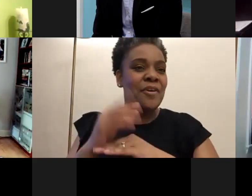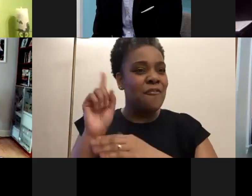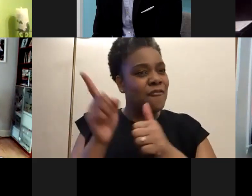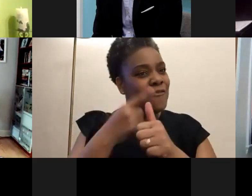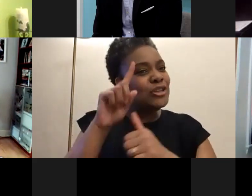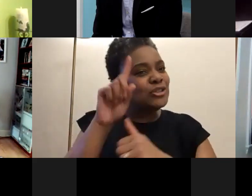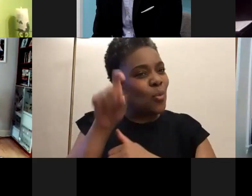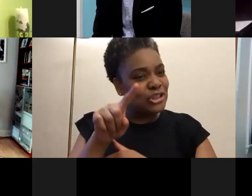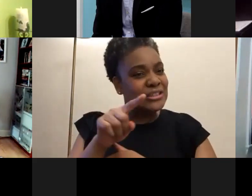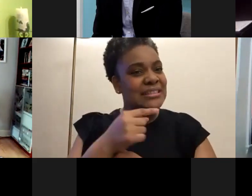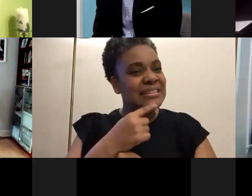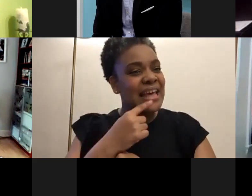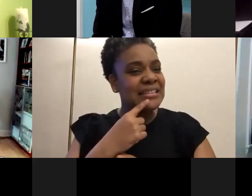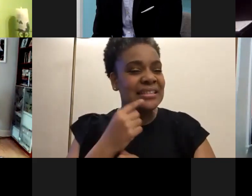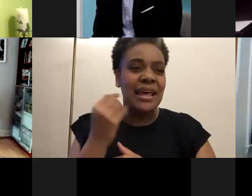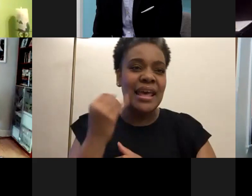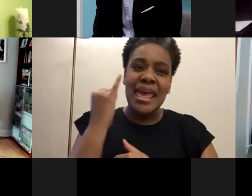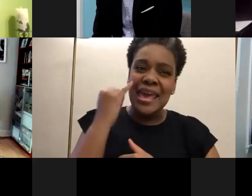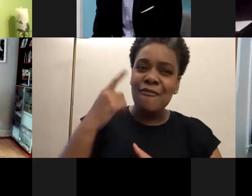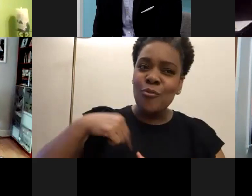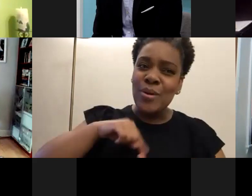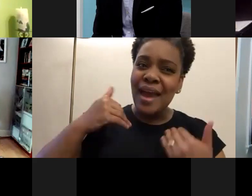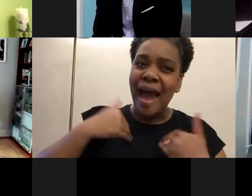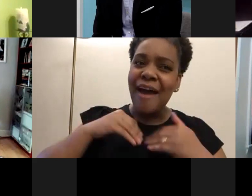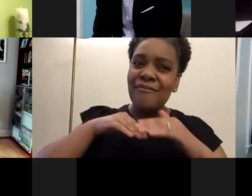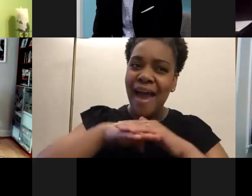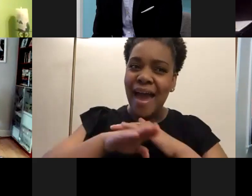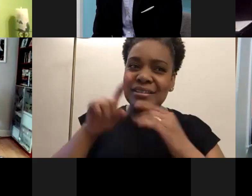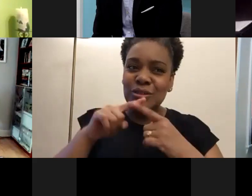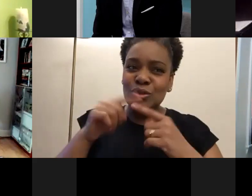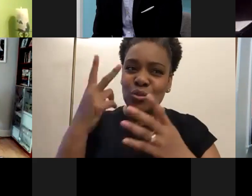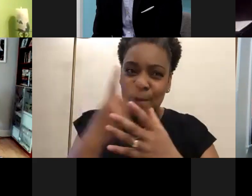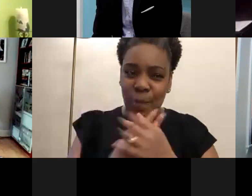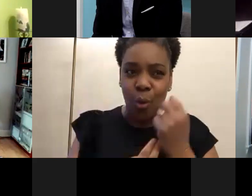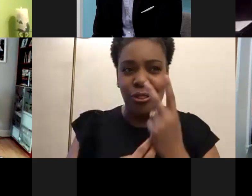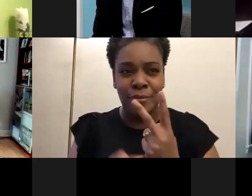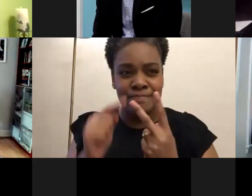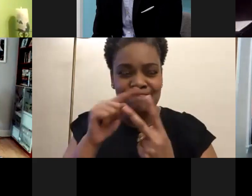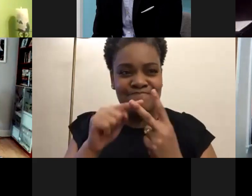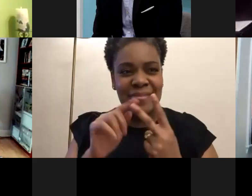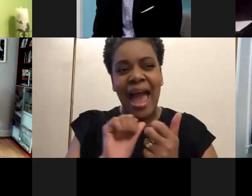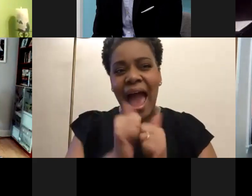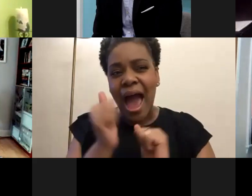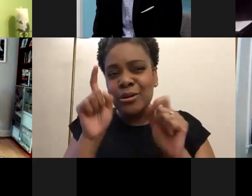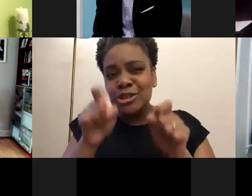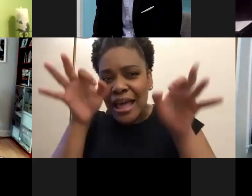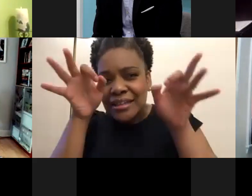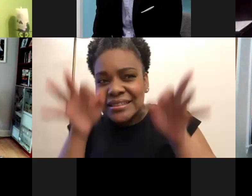have access to both vaccines, how should we choose between Moderna and Pfizer?